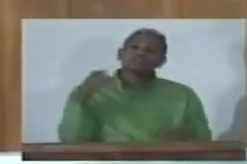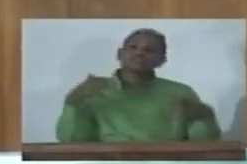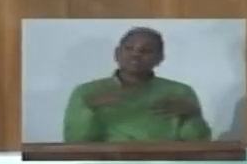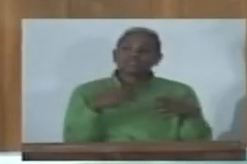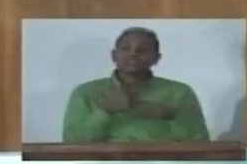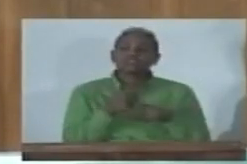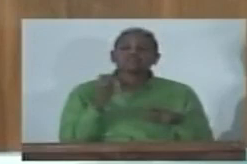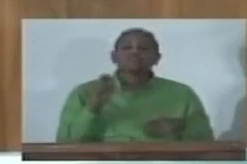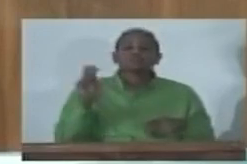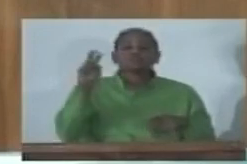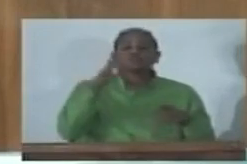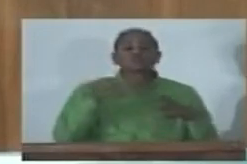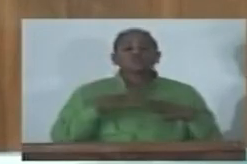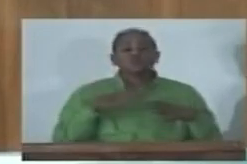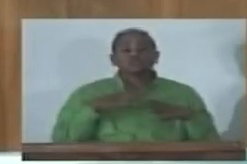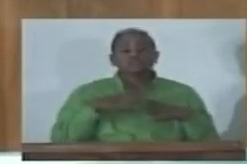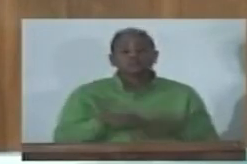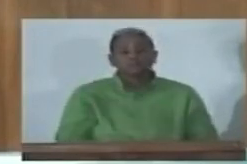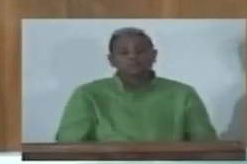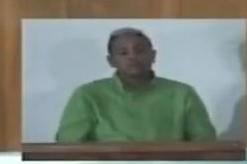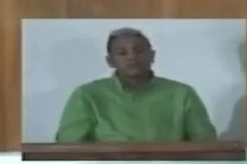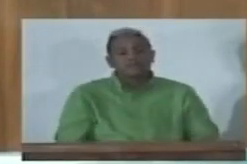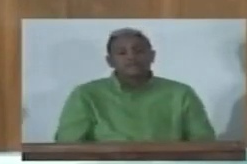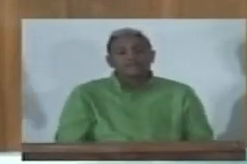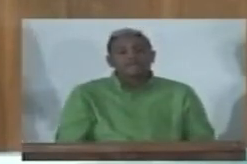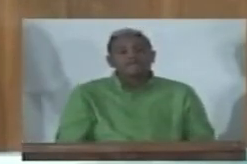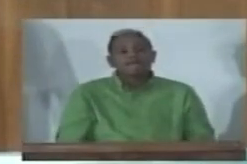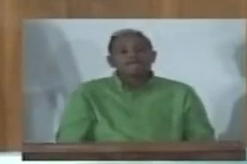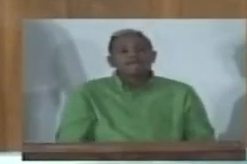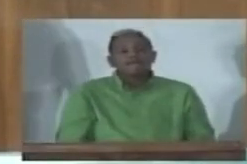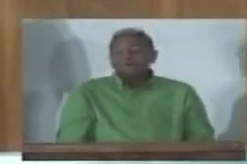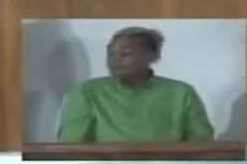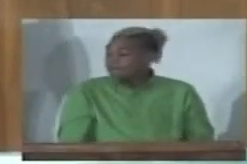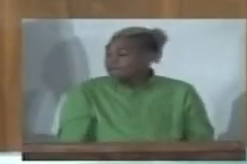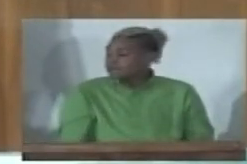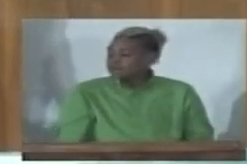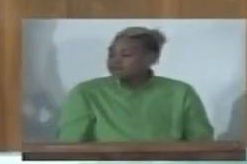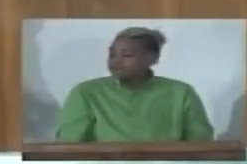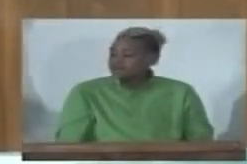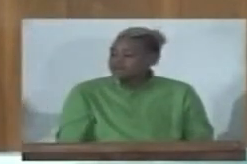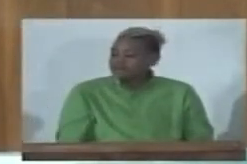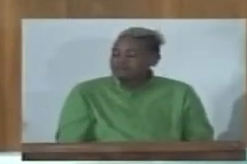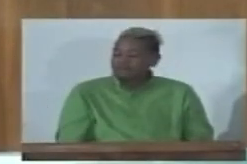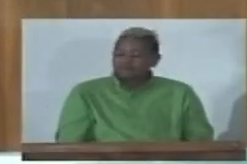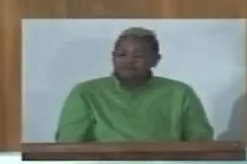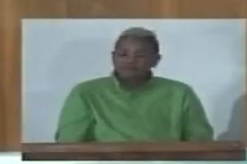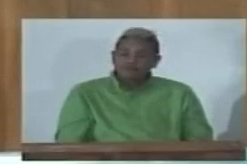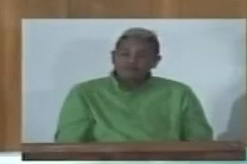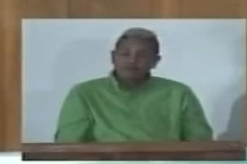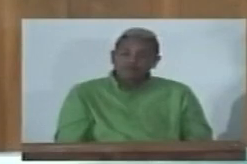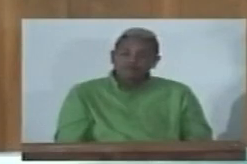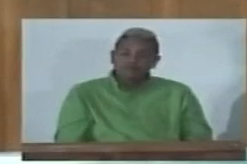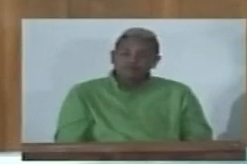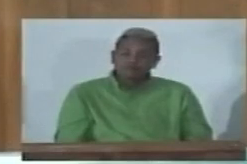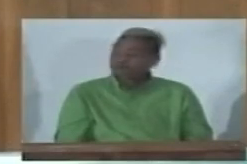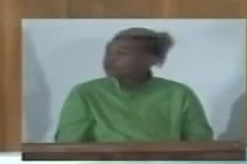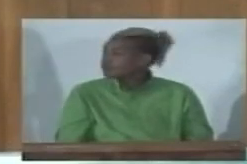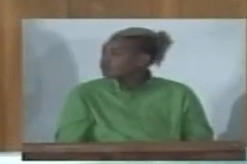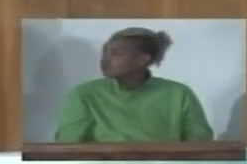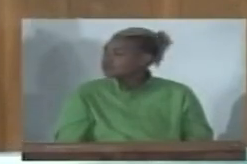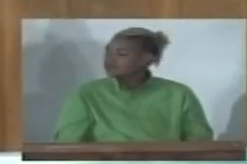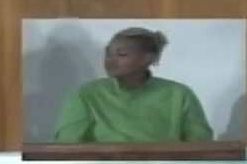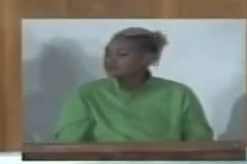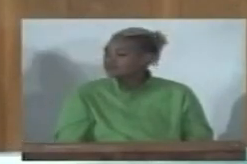to tourism. And finally, the issue, I want to also make a